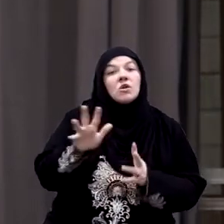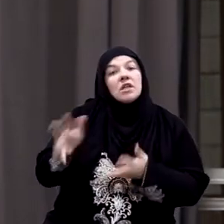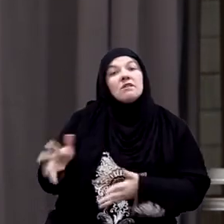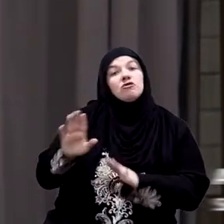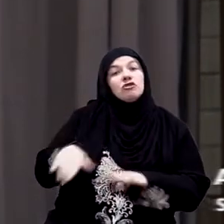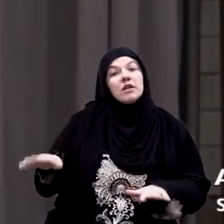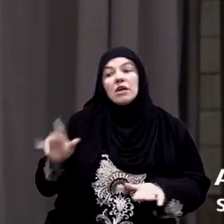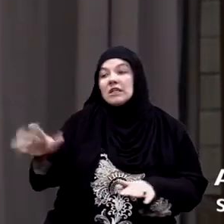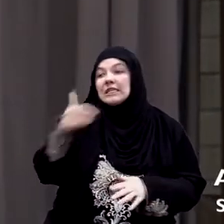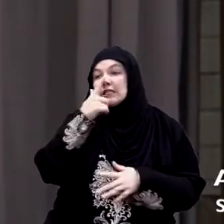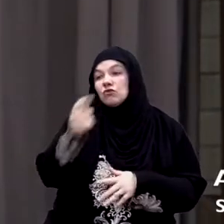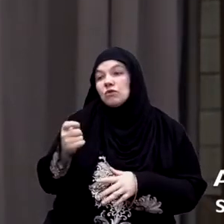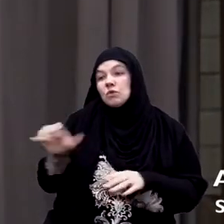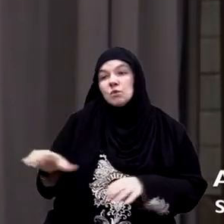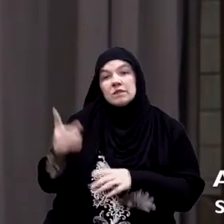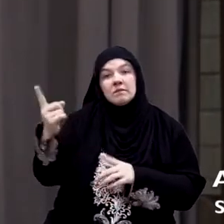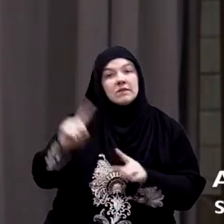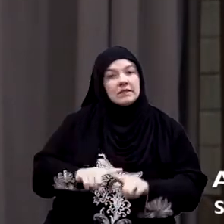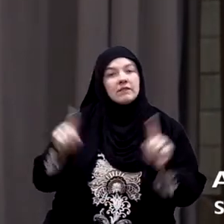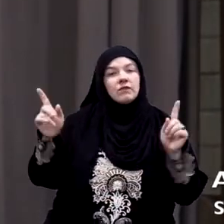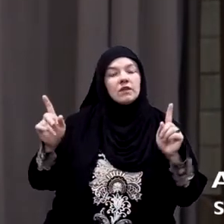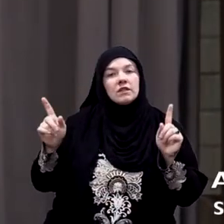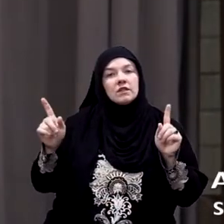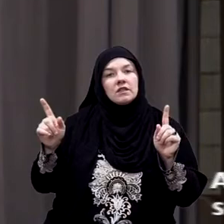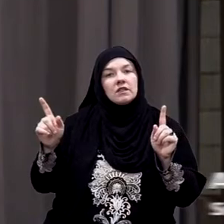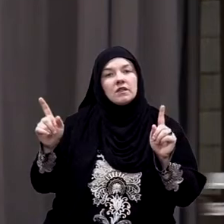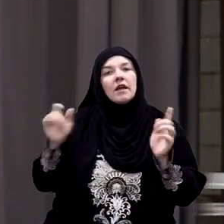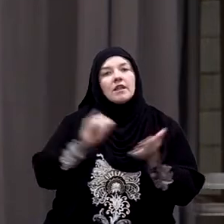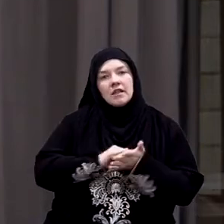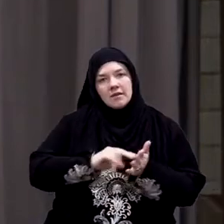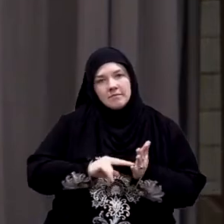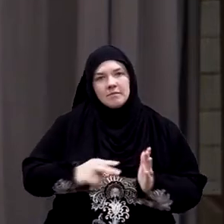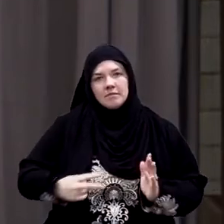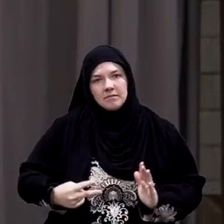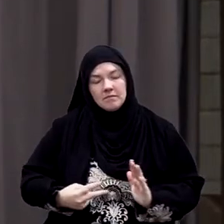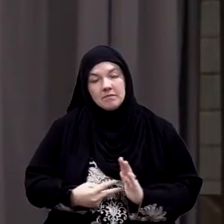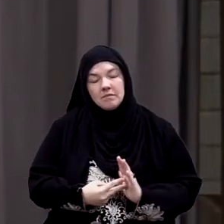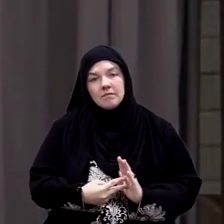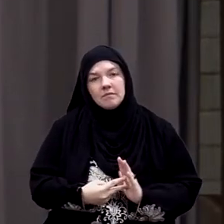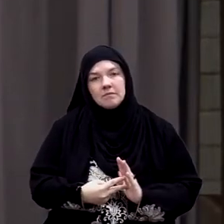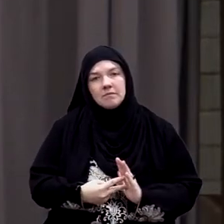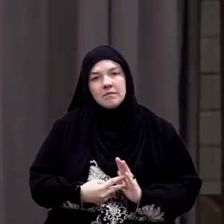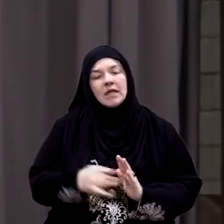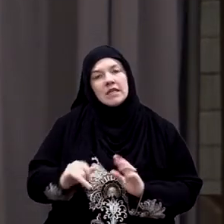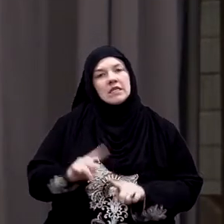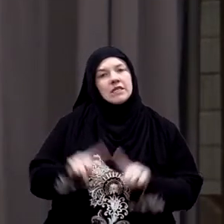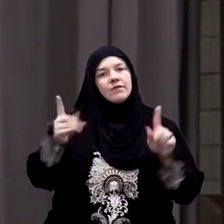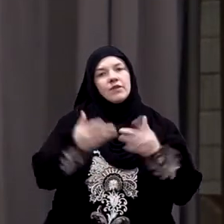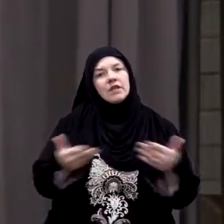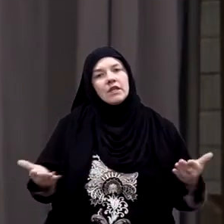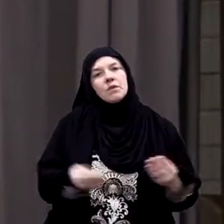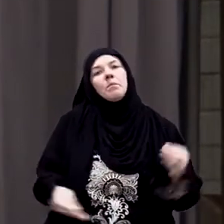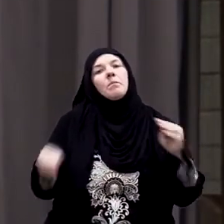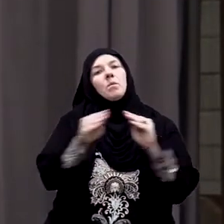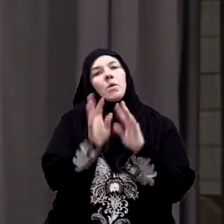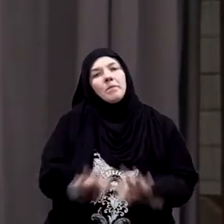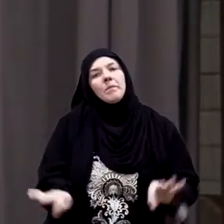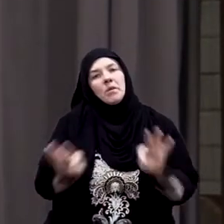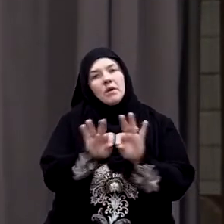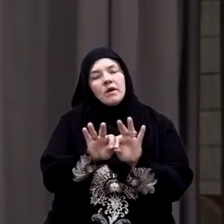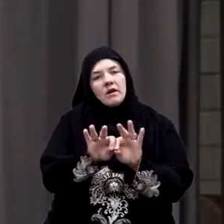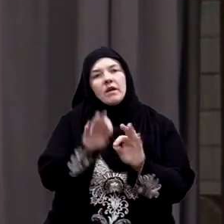children's interest to do something different, that means that different thing is more